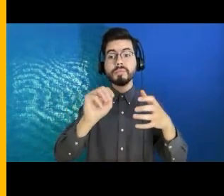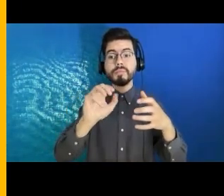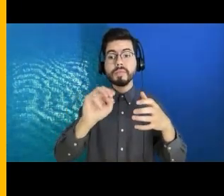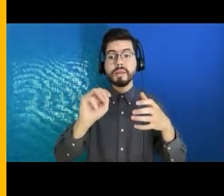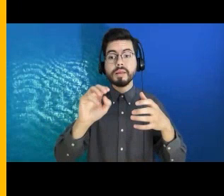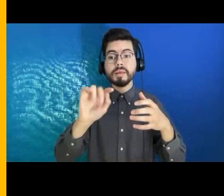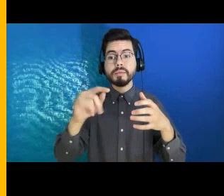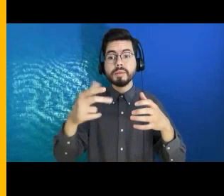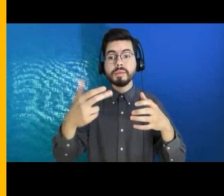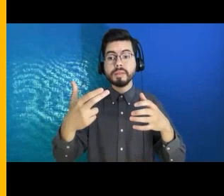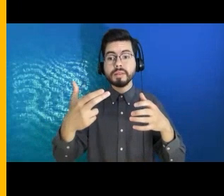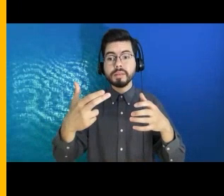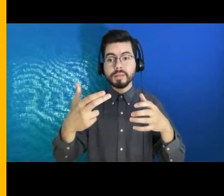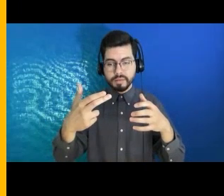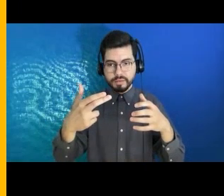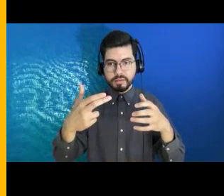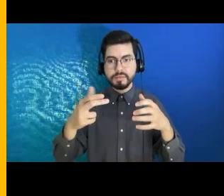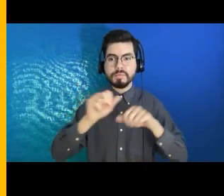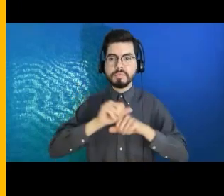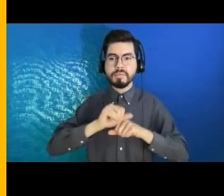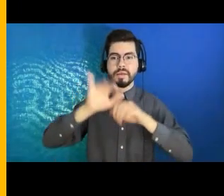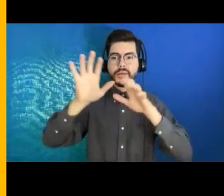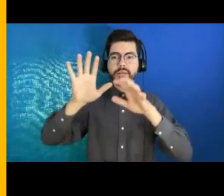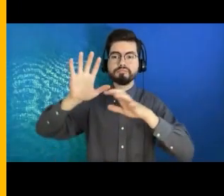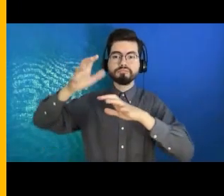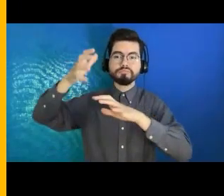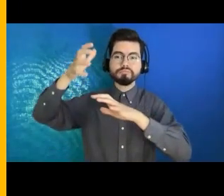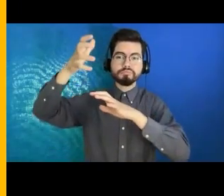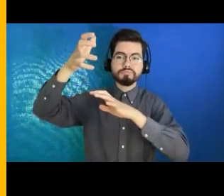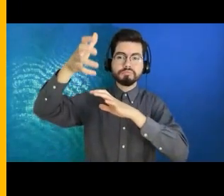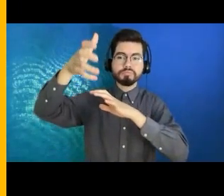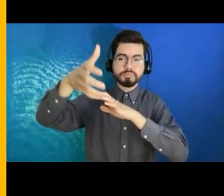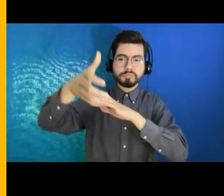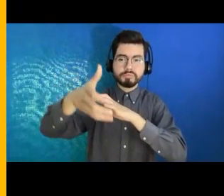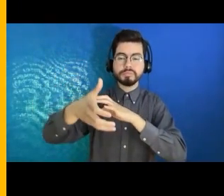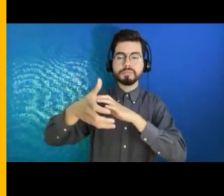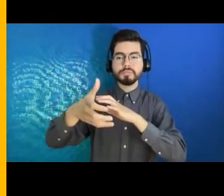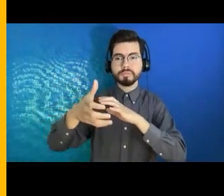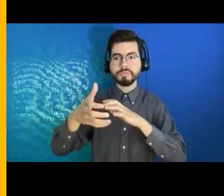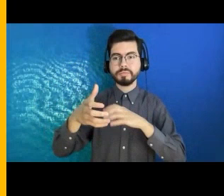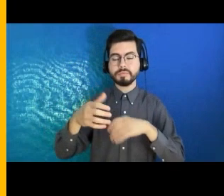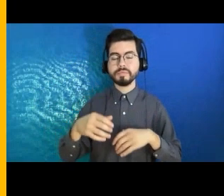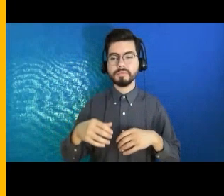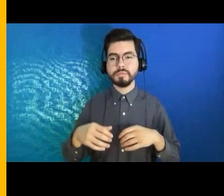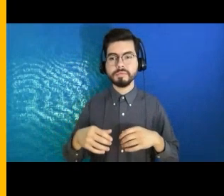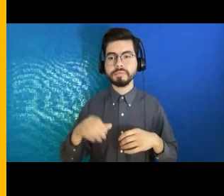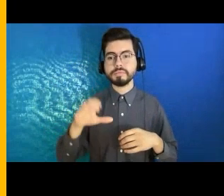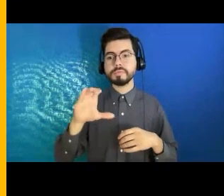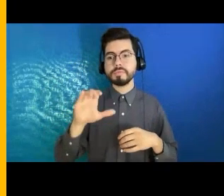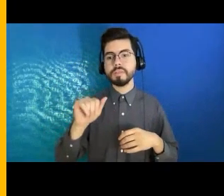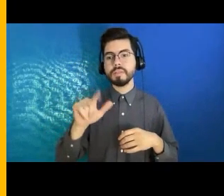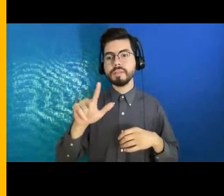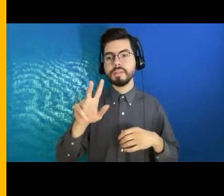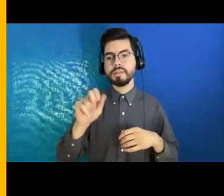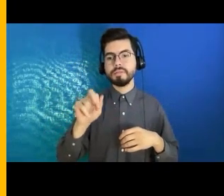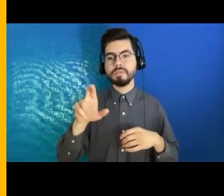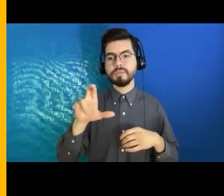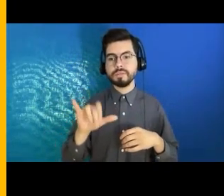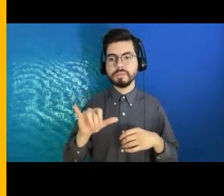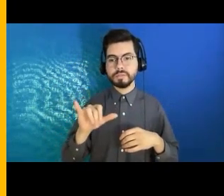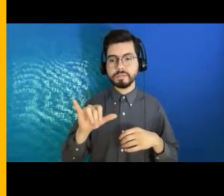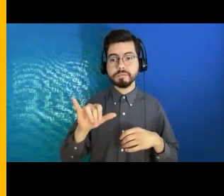come over the Mary Mountain Trail, which the cavalry cut when they were chasing and Nez Perce down to the